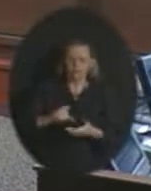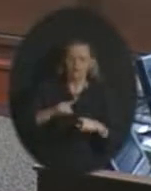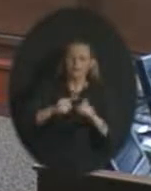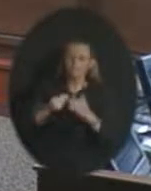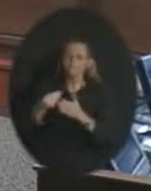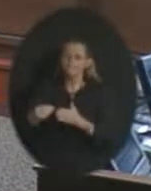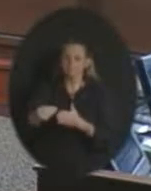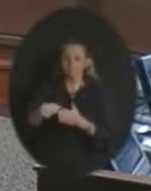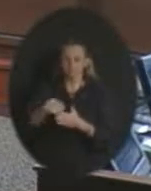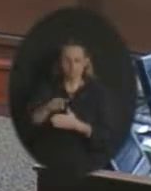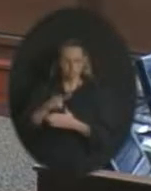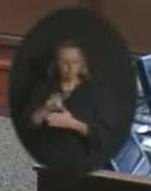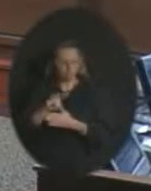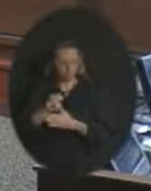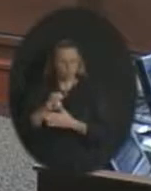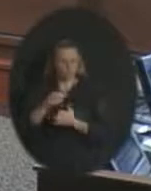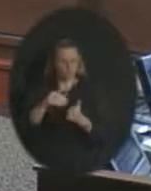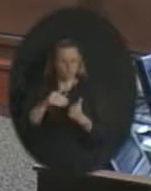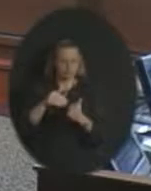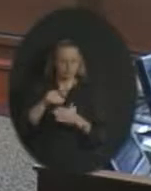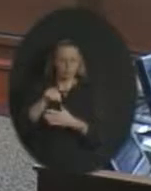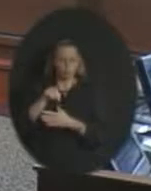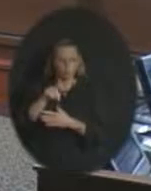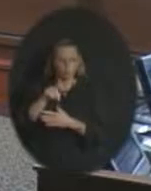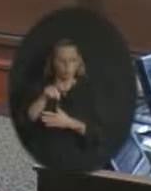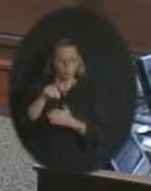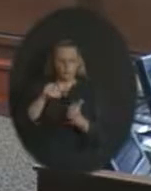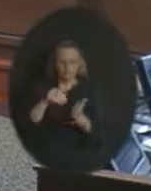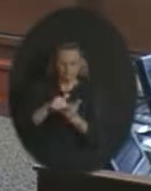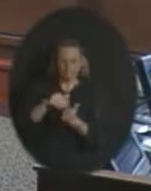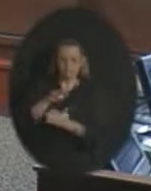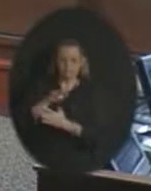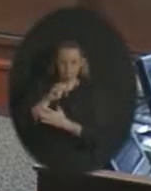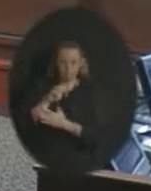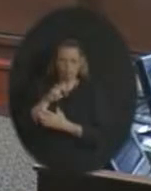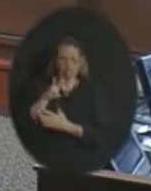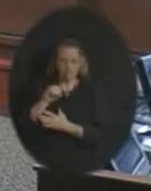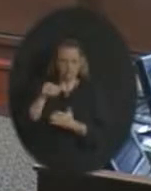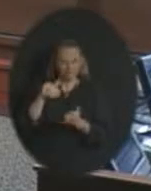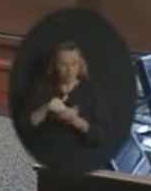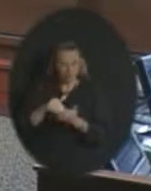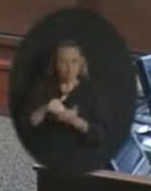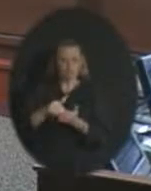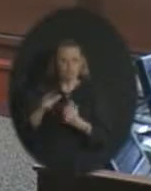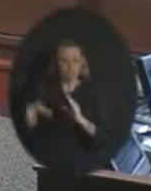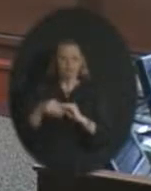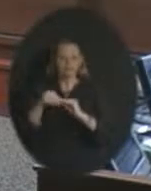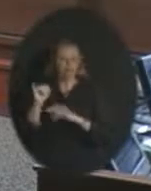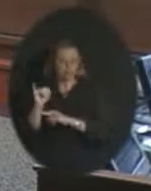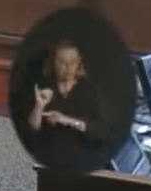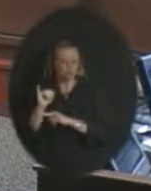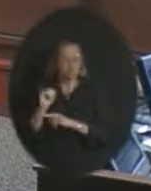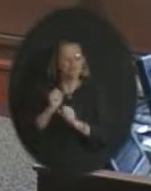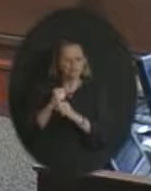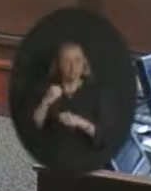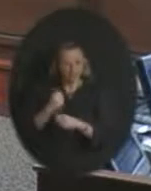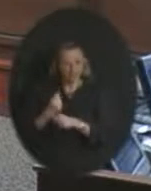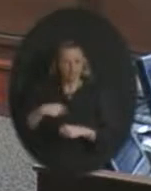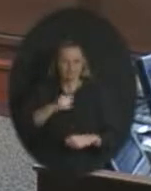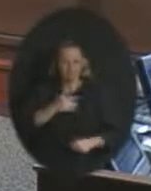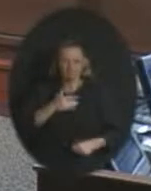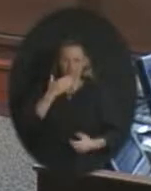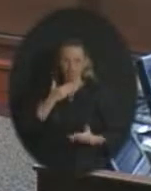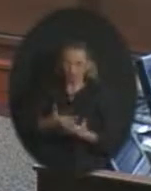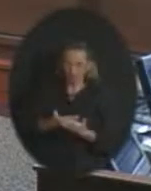worth of coverage for $70,000. And that makes Mr. Hutchison feel really good. It makes Bob Charlesworth feel very well too, by the way. Because